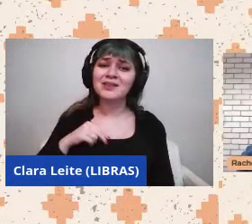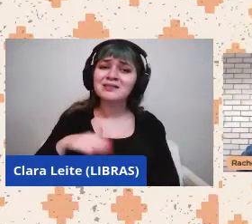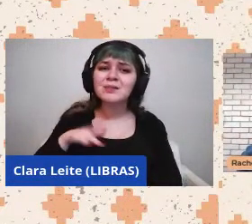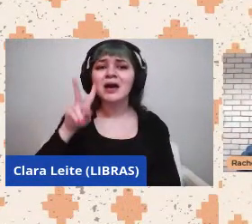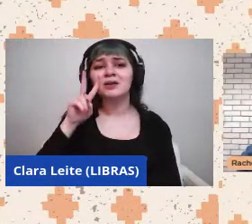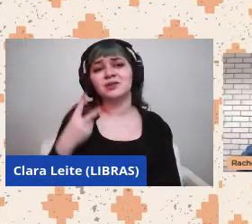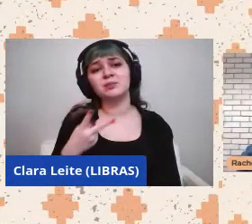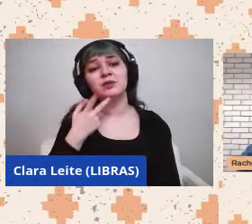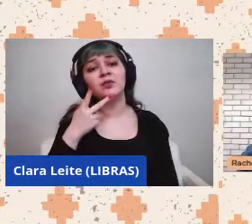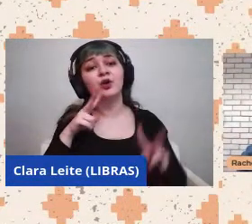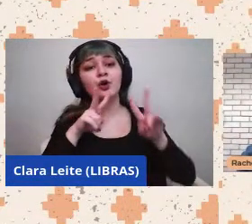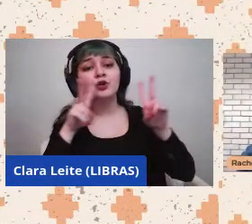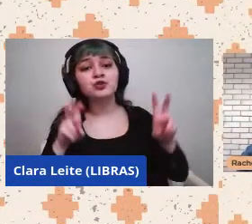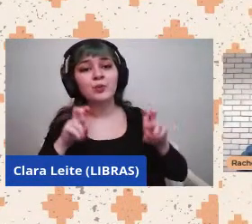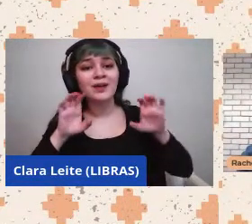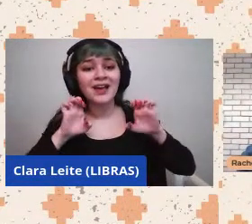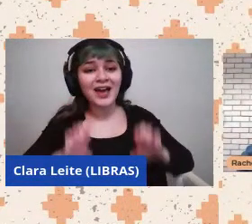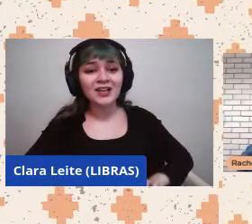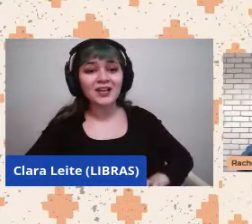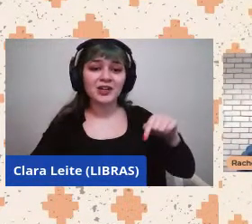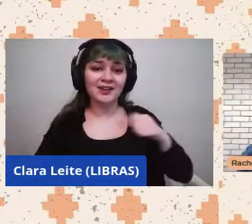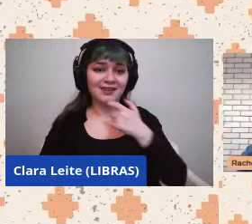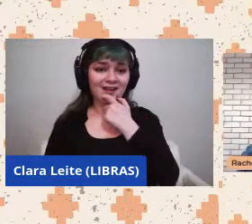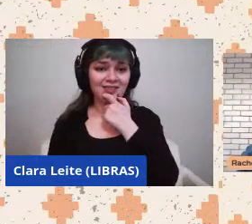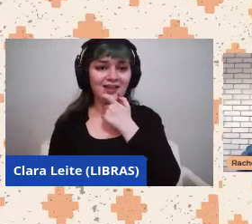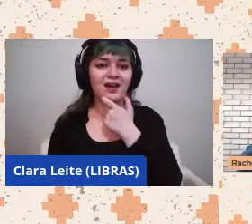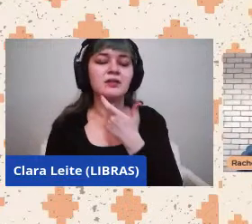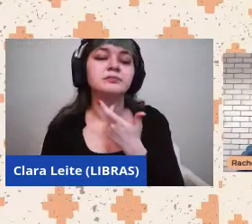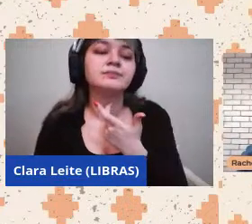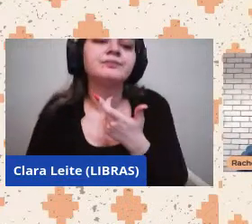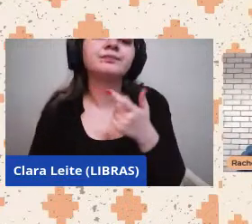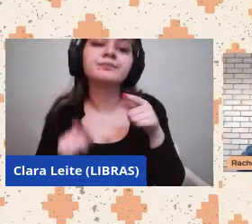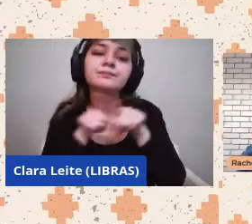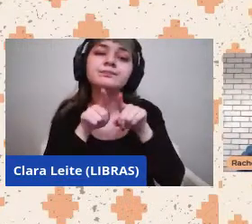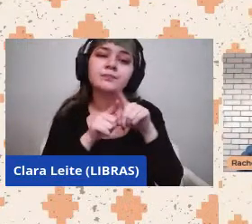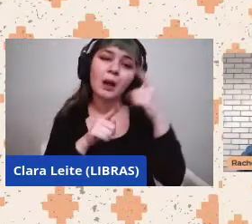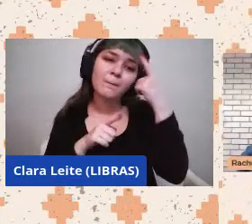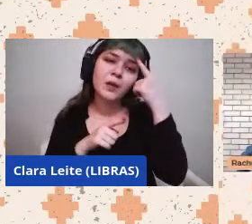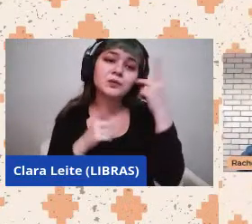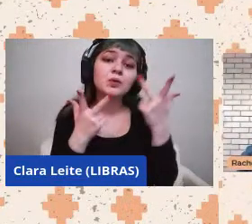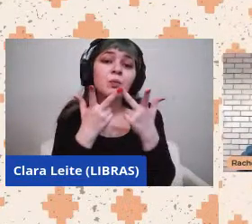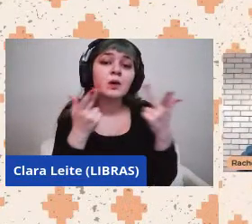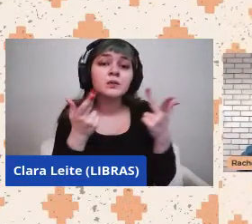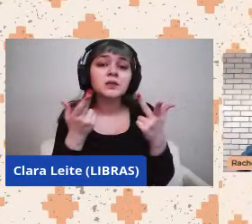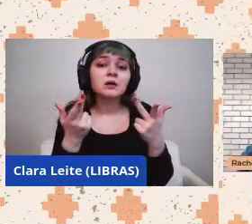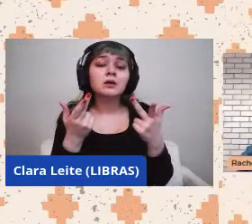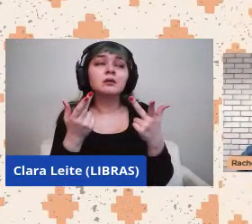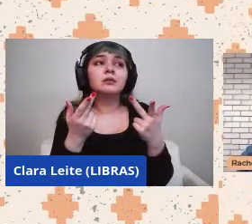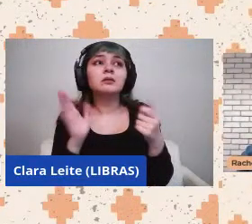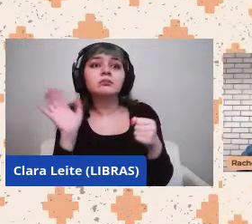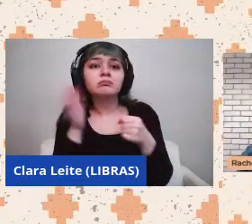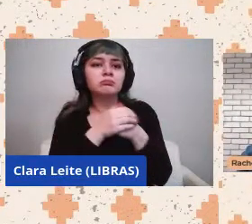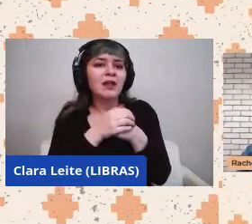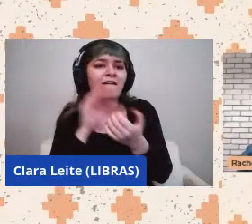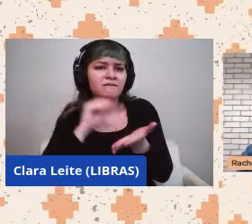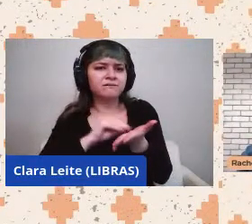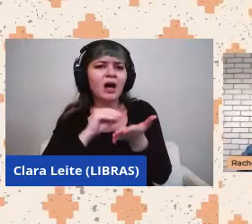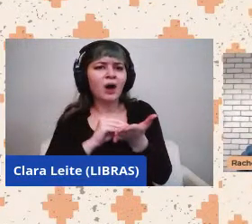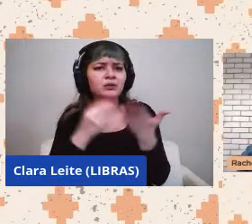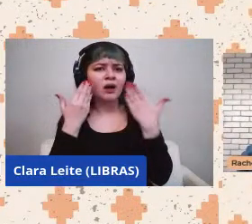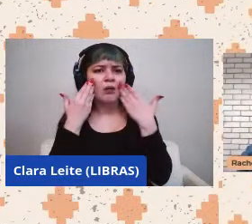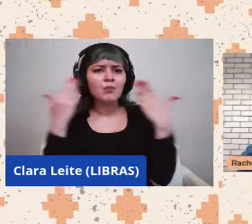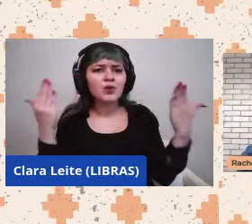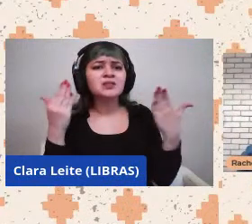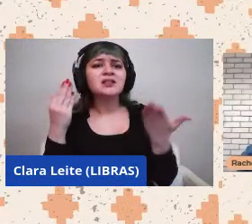about ethics in England. And then I think one of the kind of really big omissions, one of the really big things that's excluded